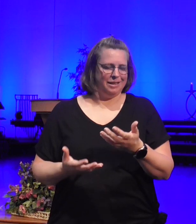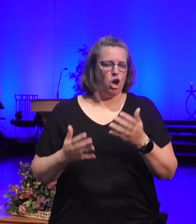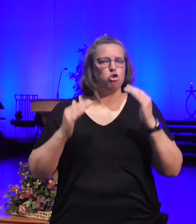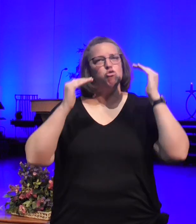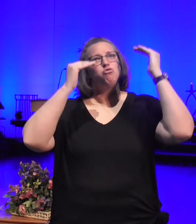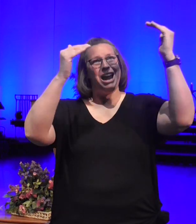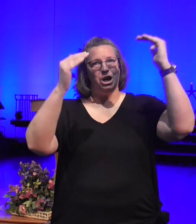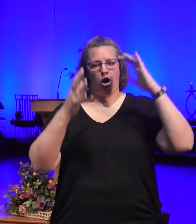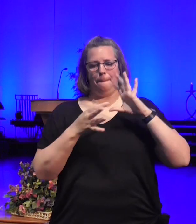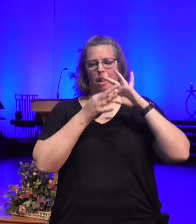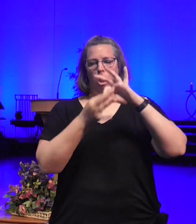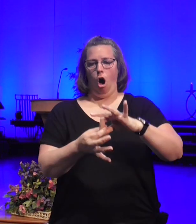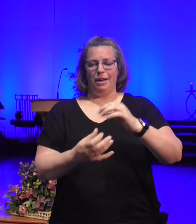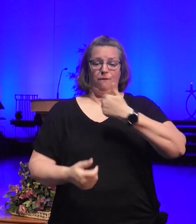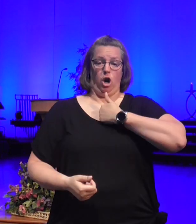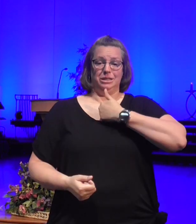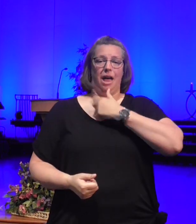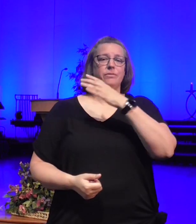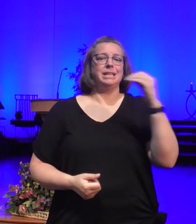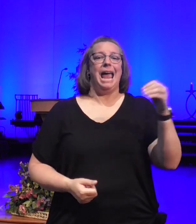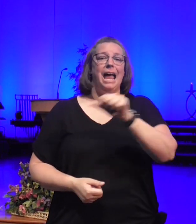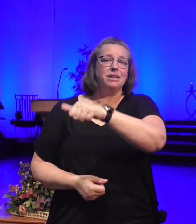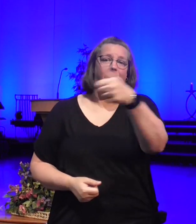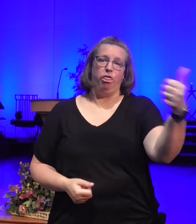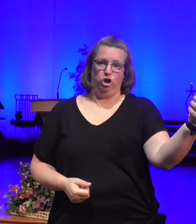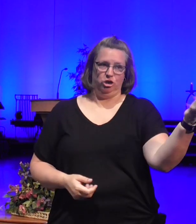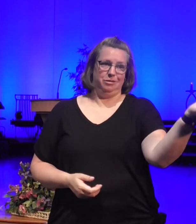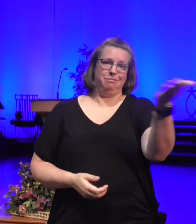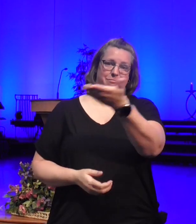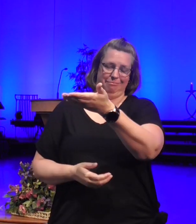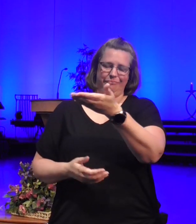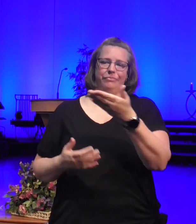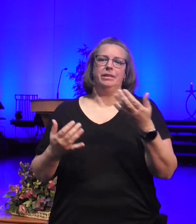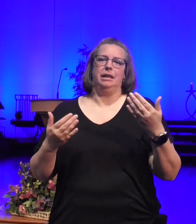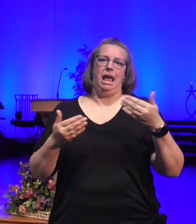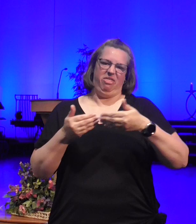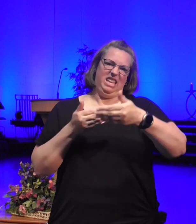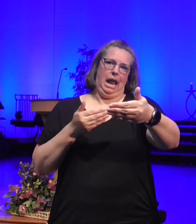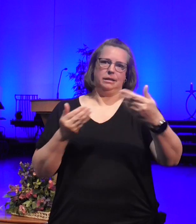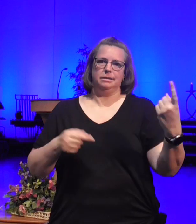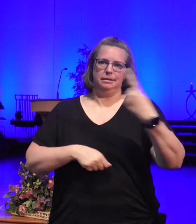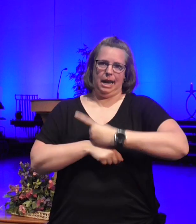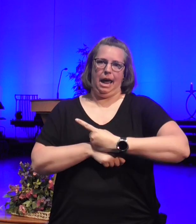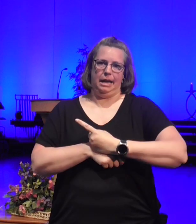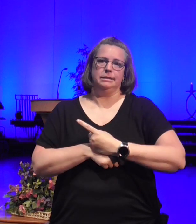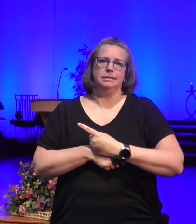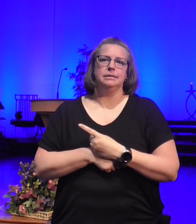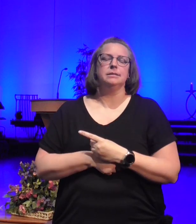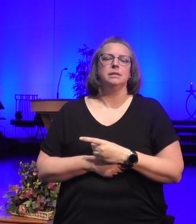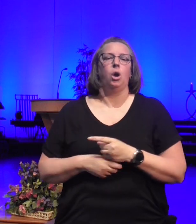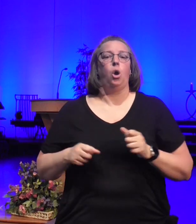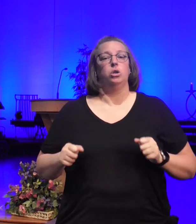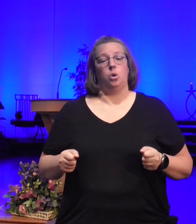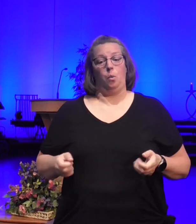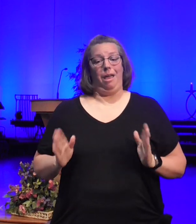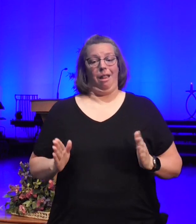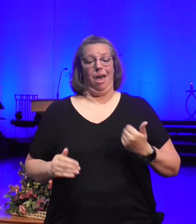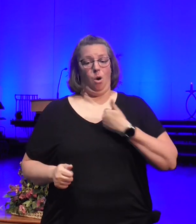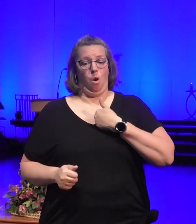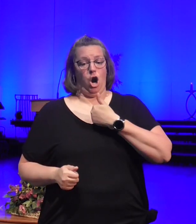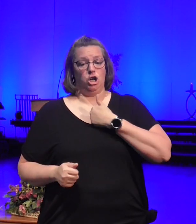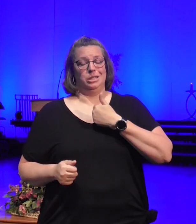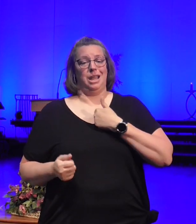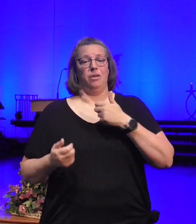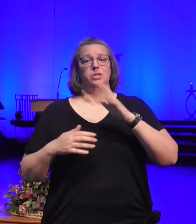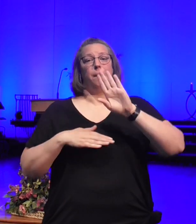for ourselves and all others in these coming days. That we allow ourselves to be made whole